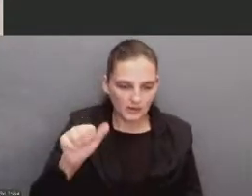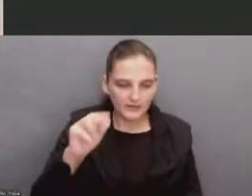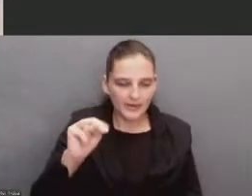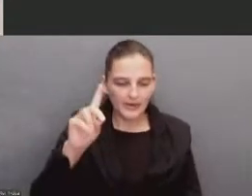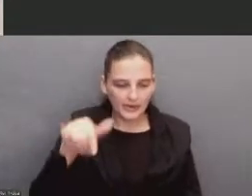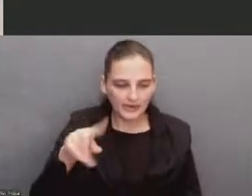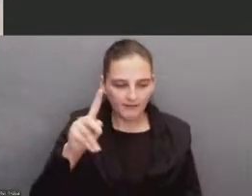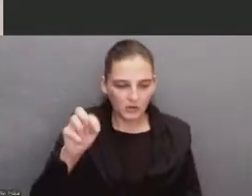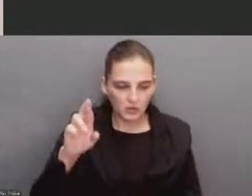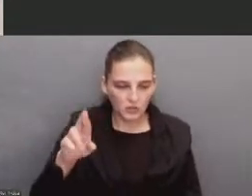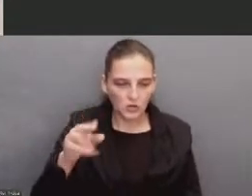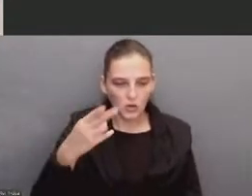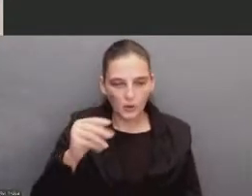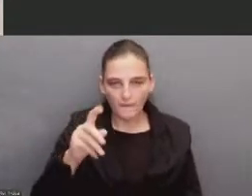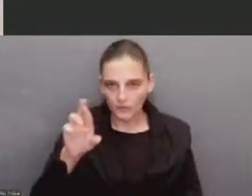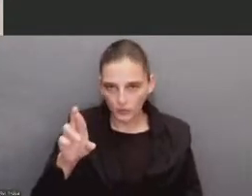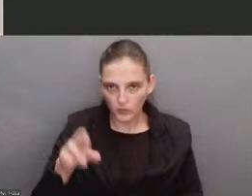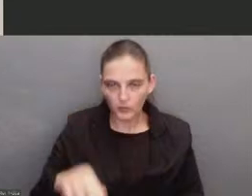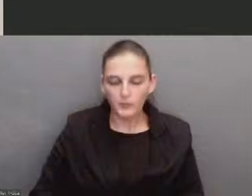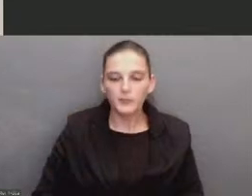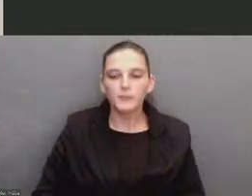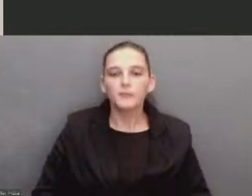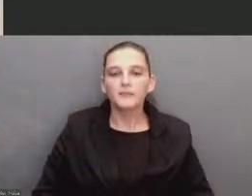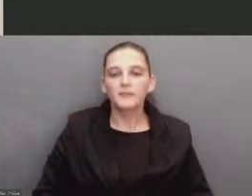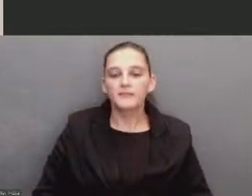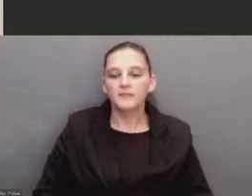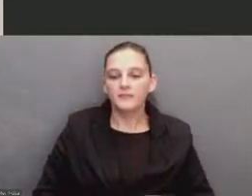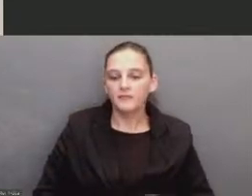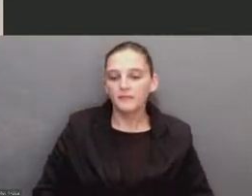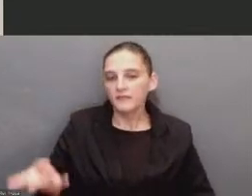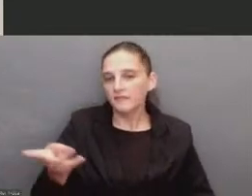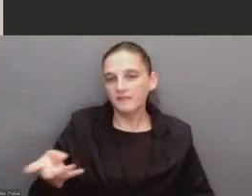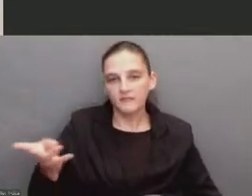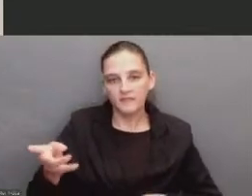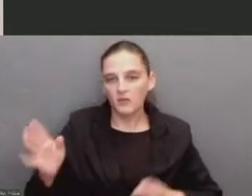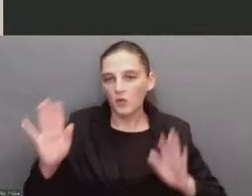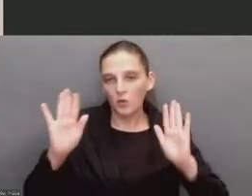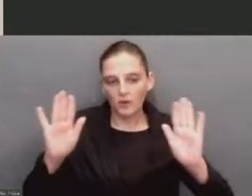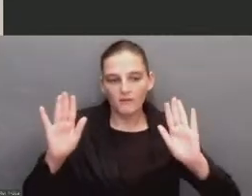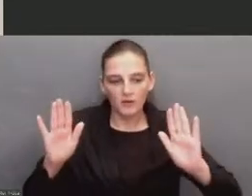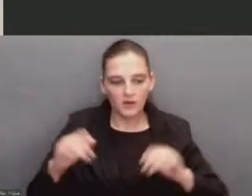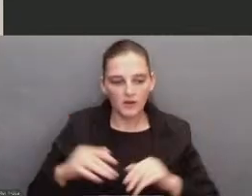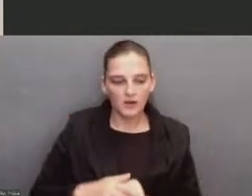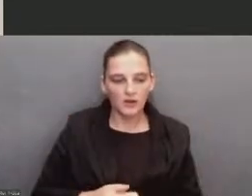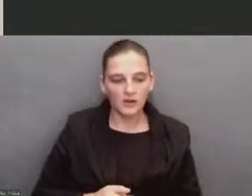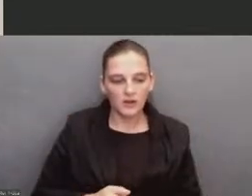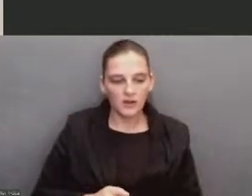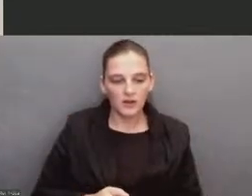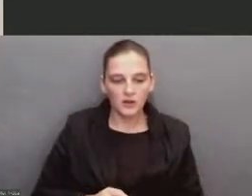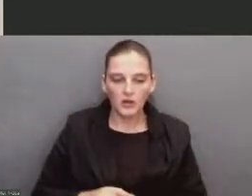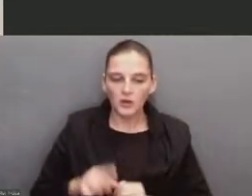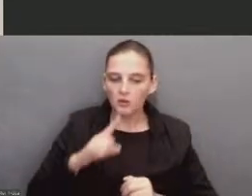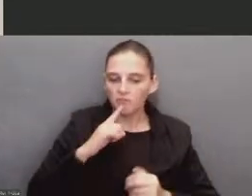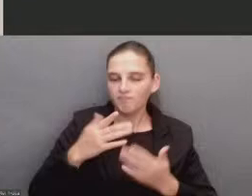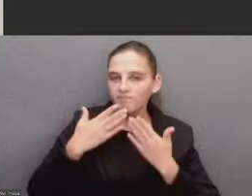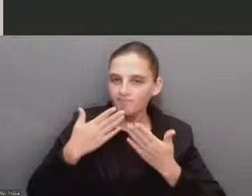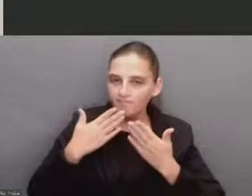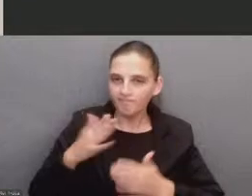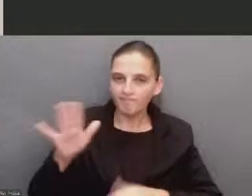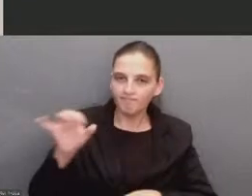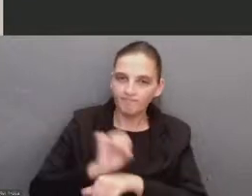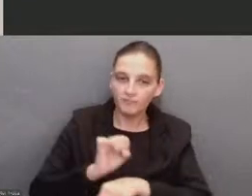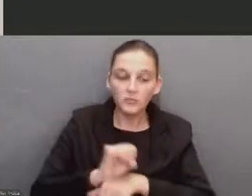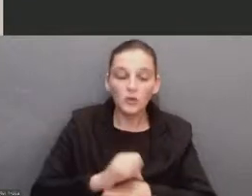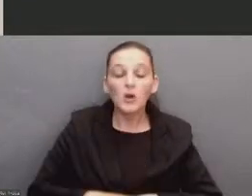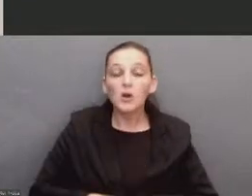and Dr. Homer Venters. Again, just great July sprint, and thankful for their dedication. I also,